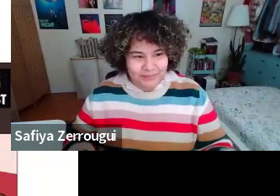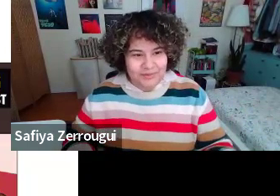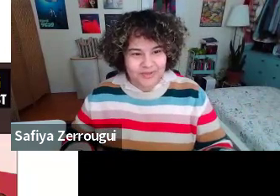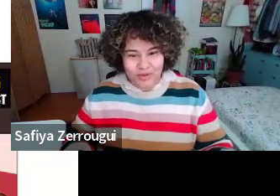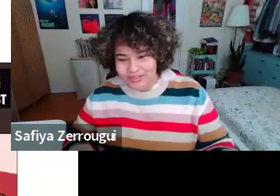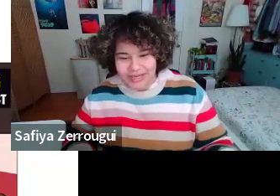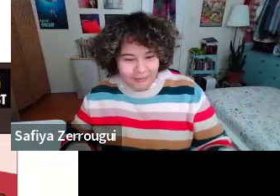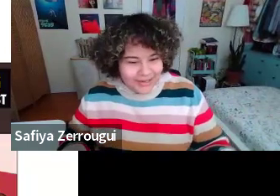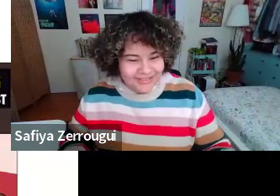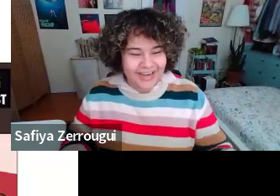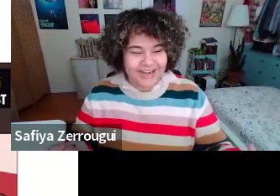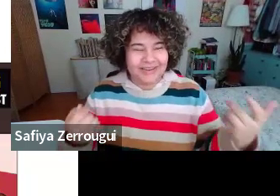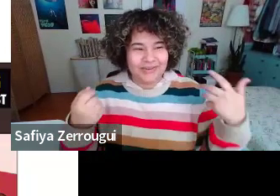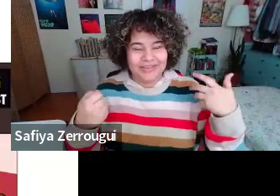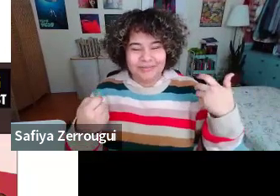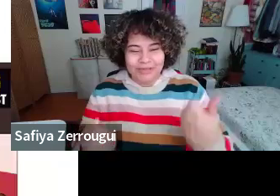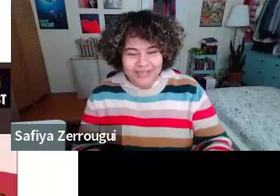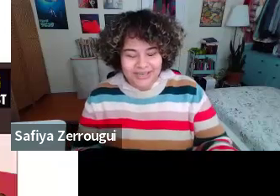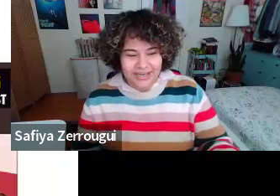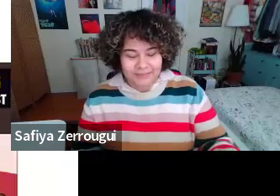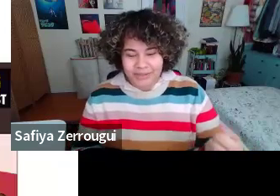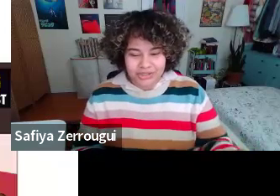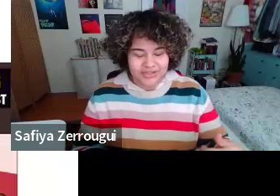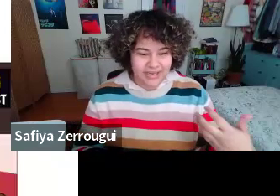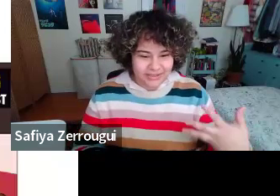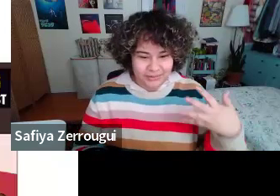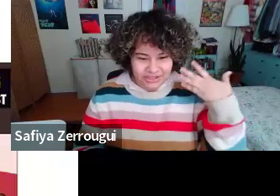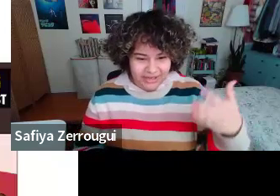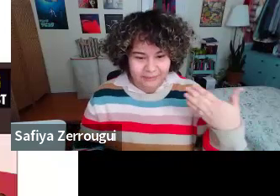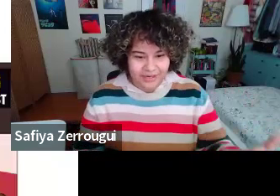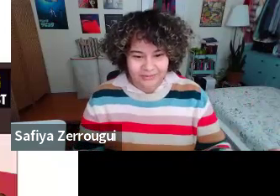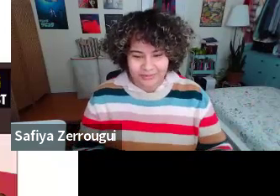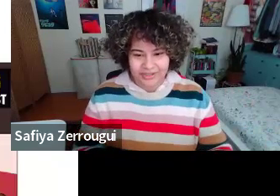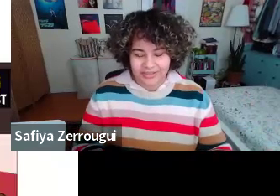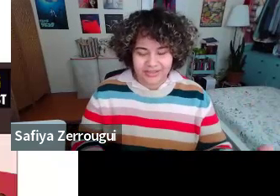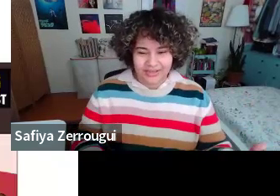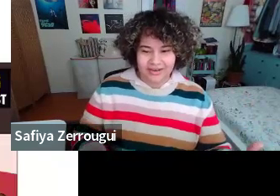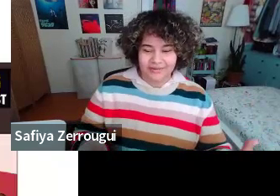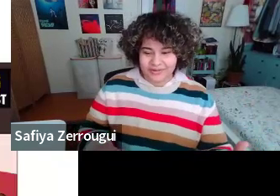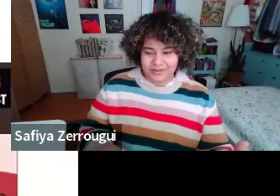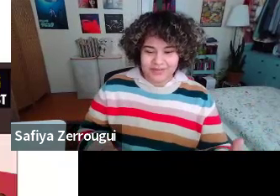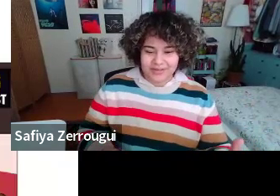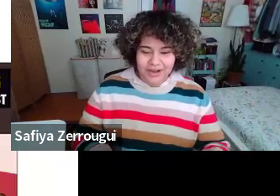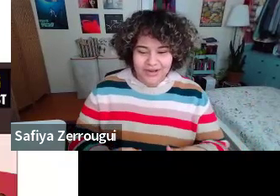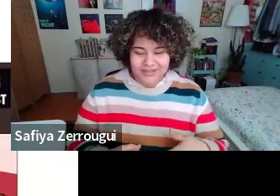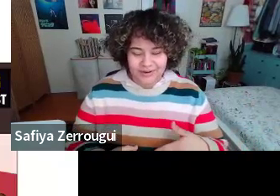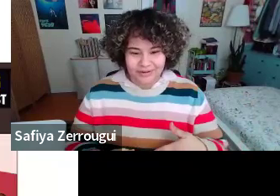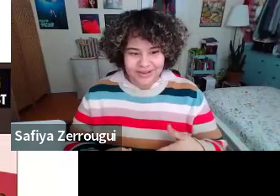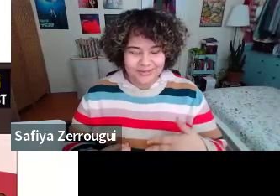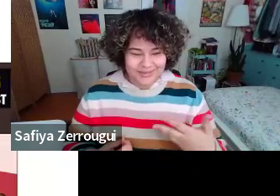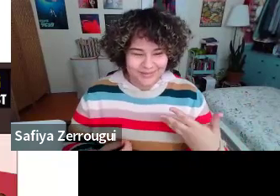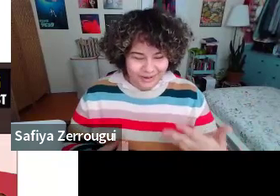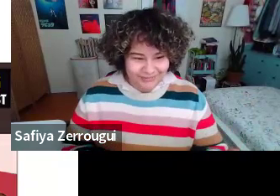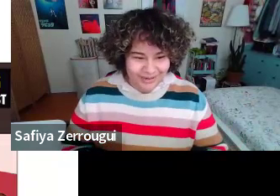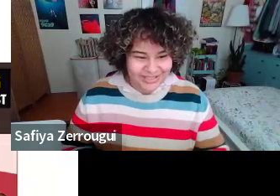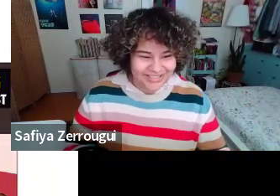Hannah's script was so dynamic. Like I could read and picture exactly what she had in mind when reading her script. So